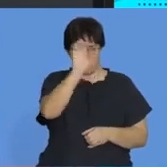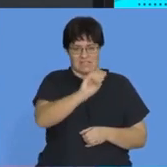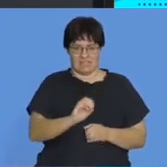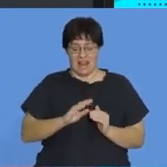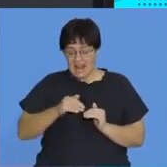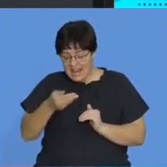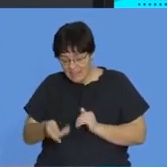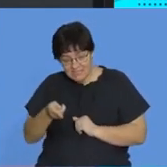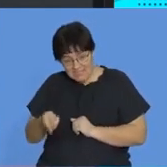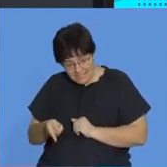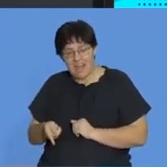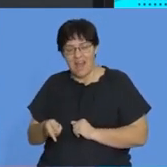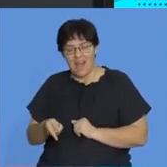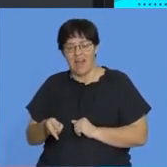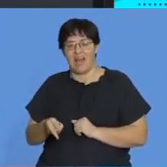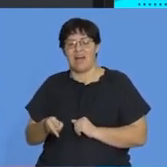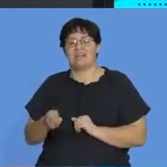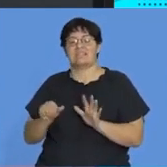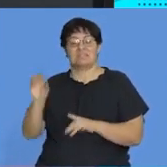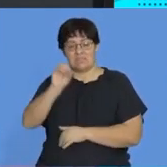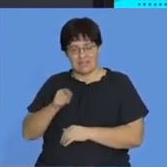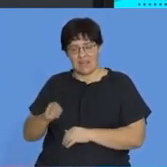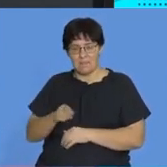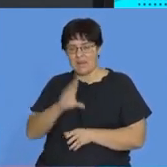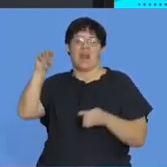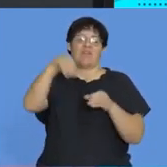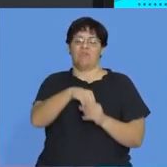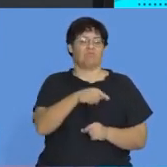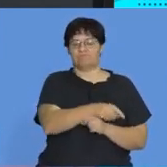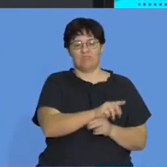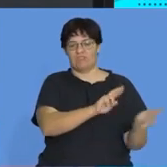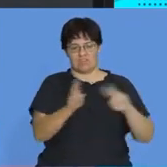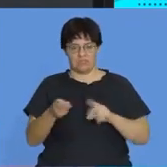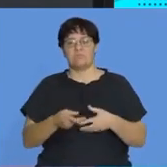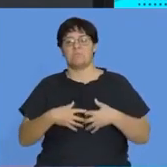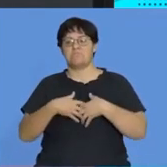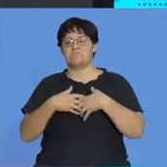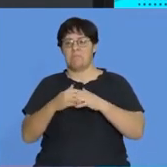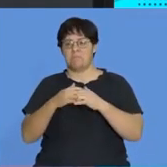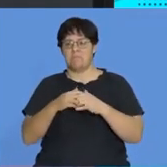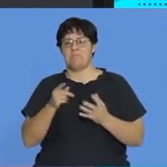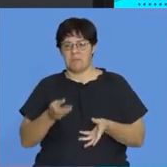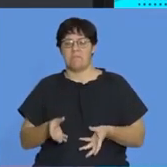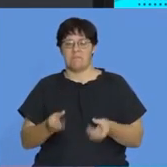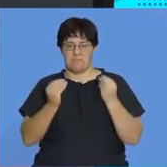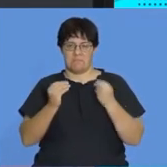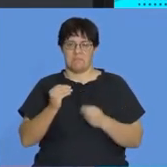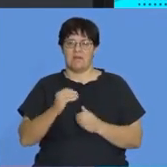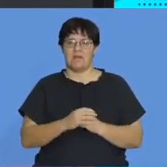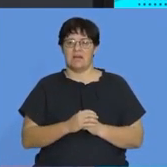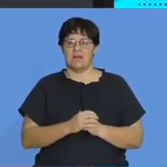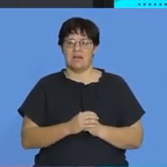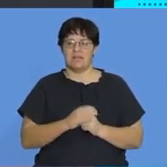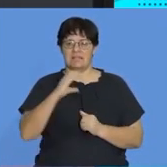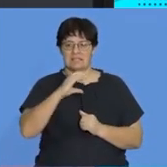actually other substance that did not take part in the reaction in forming the carbon dioxide that we collected. So we need to